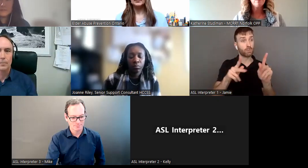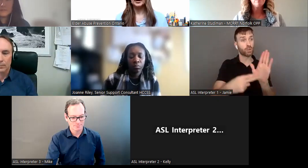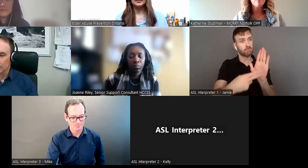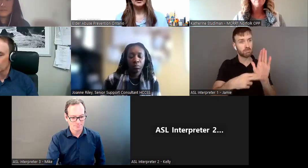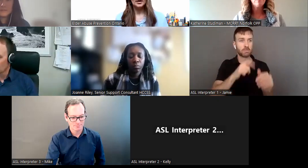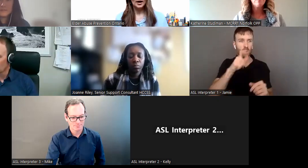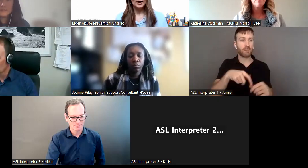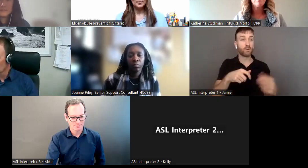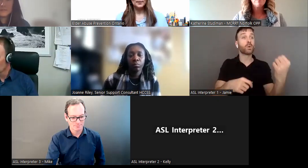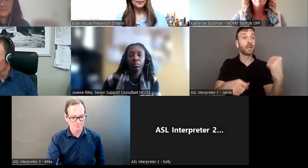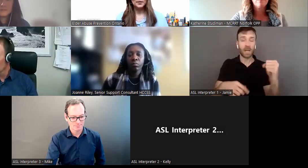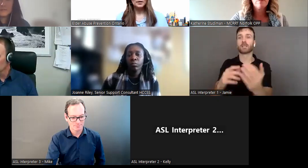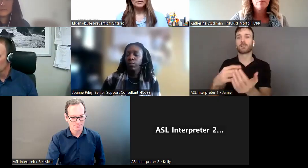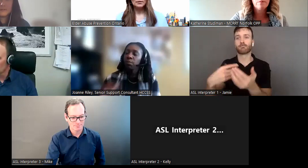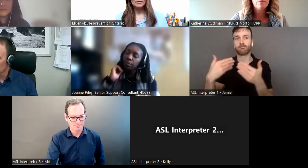Okay, great.